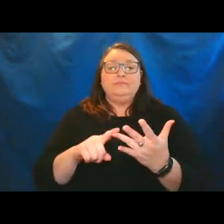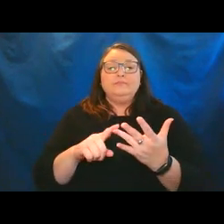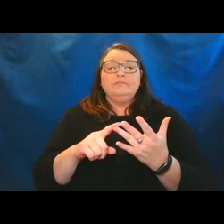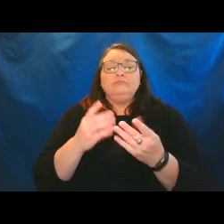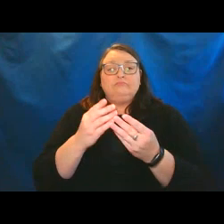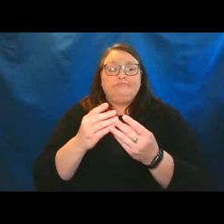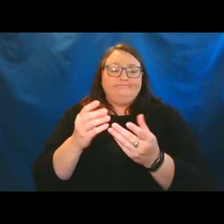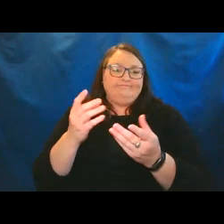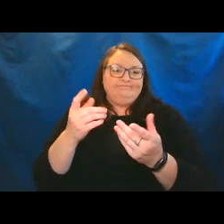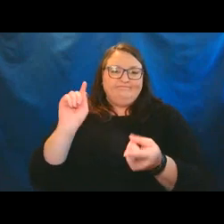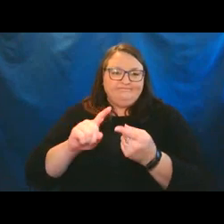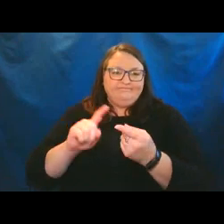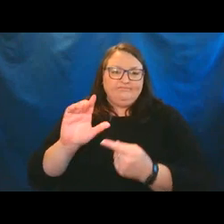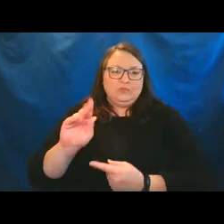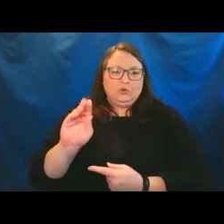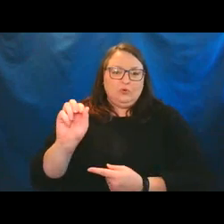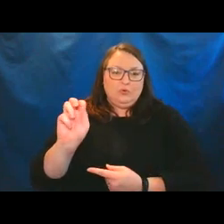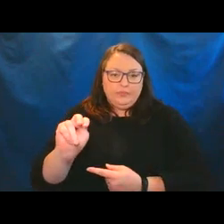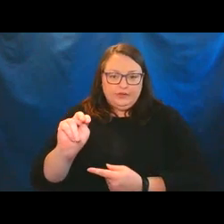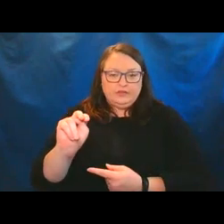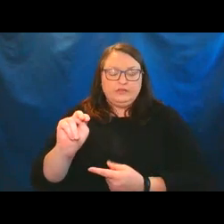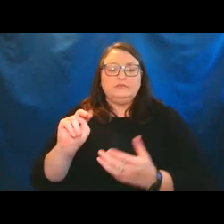work around the